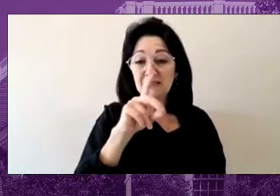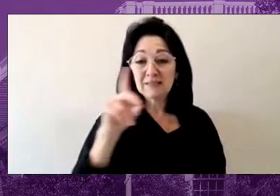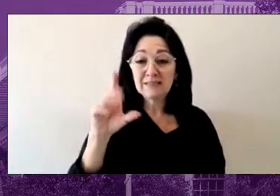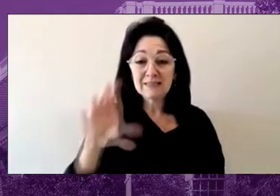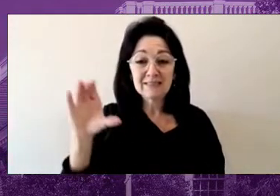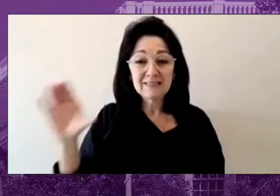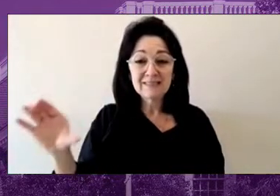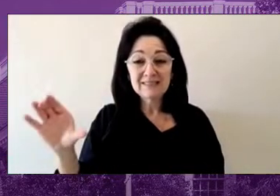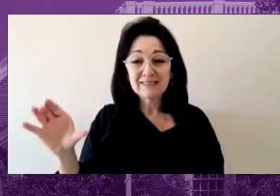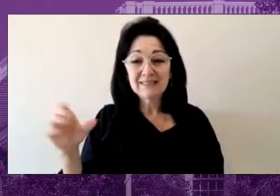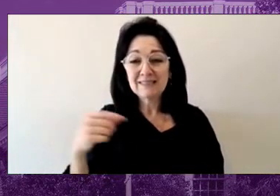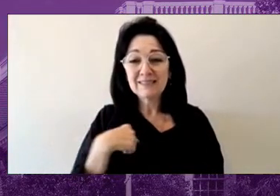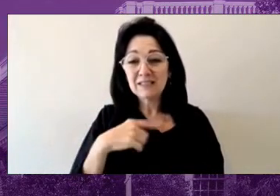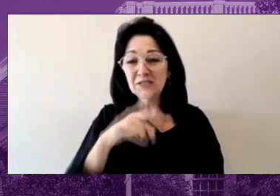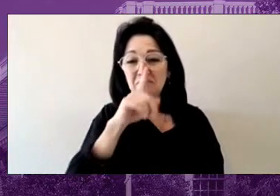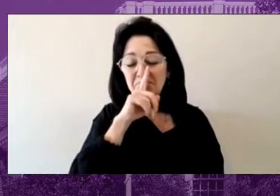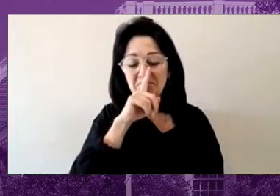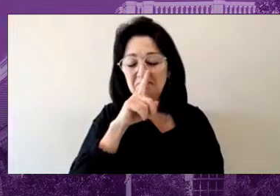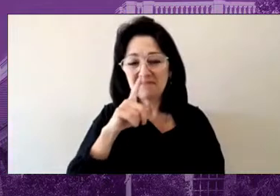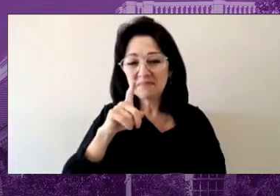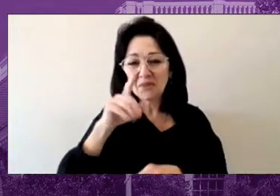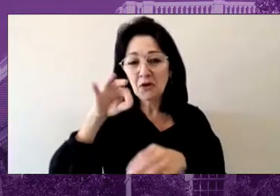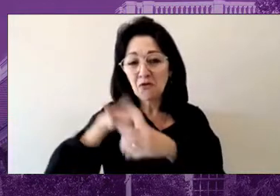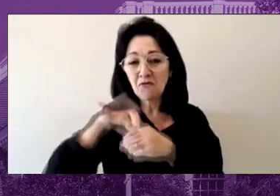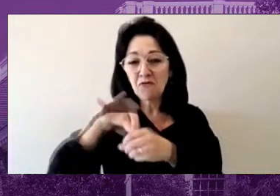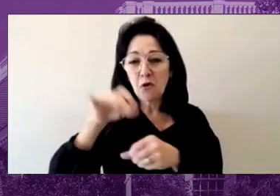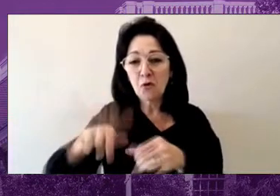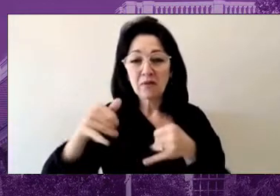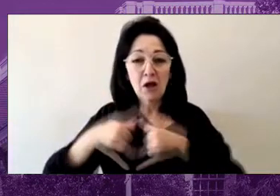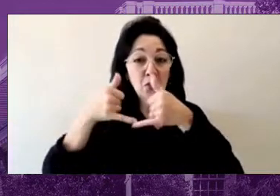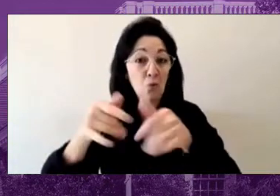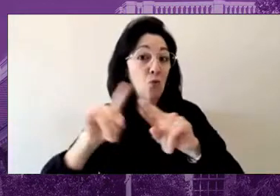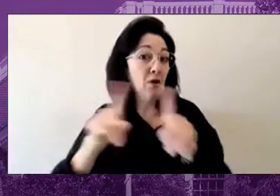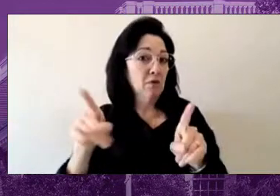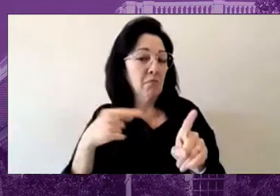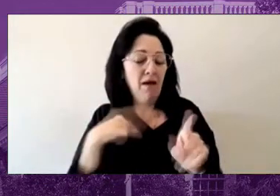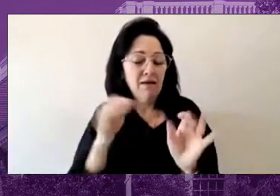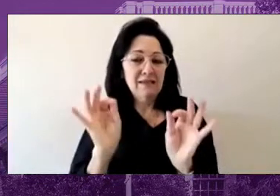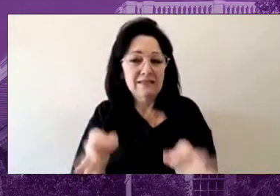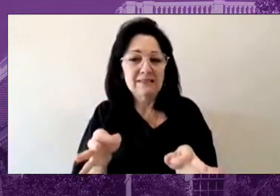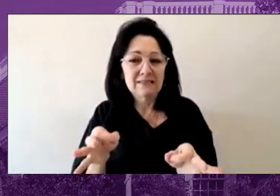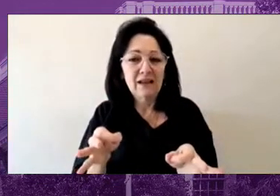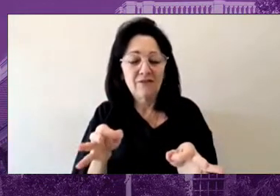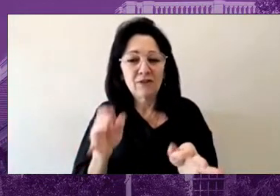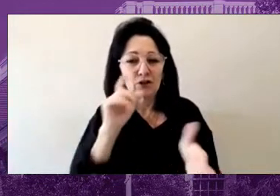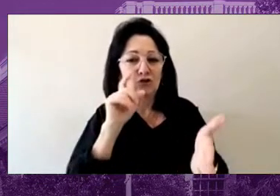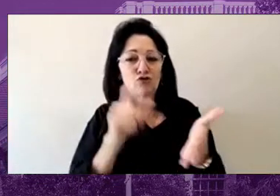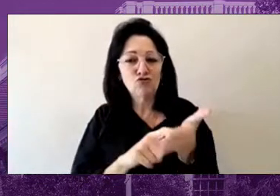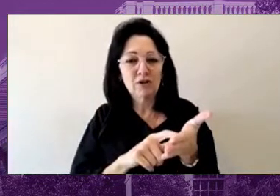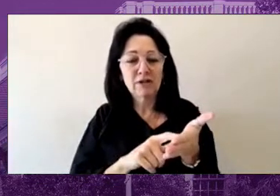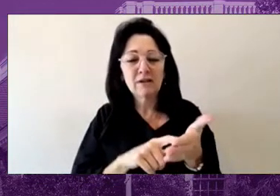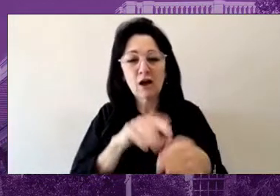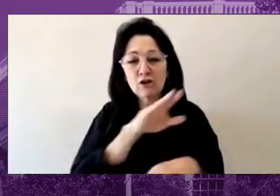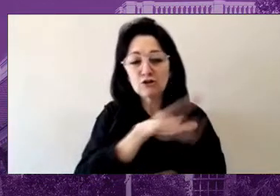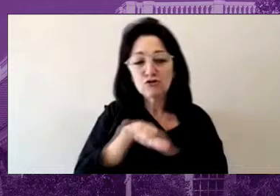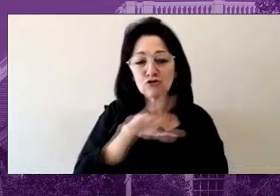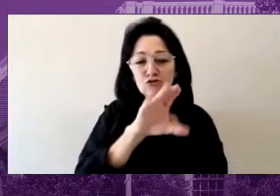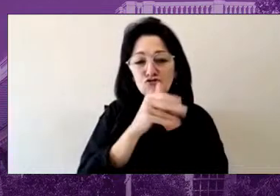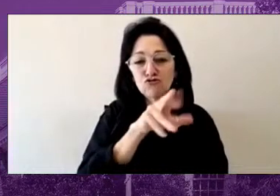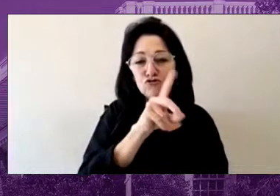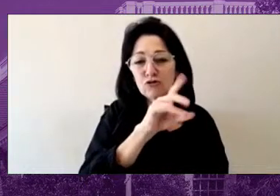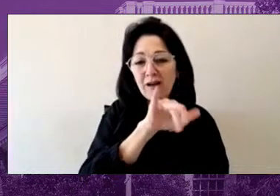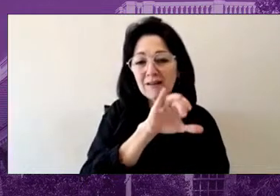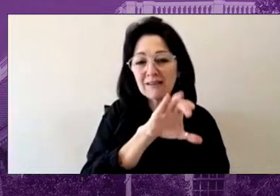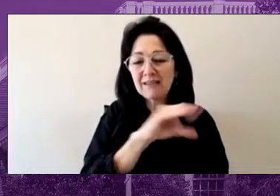for this award, although I do recognize the outstanding work that Child Inc. and People's Place had done. I